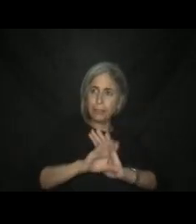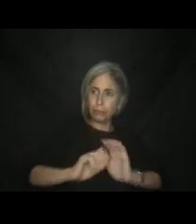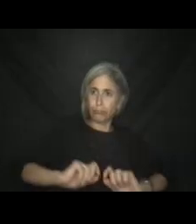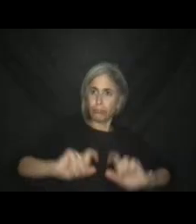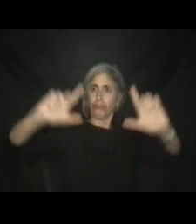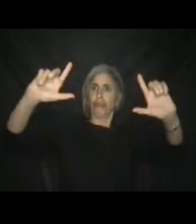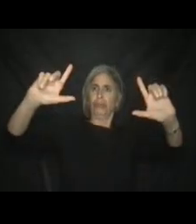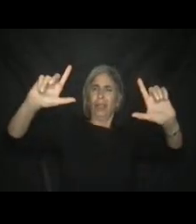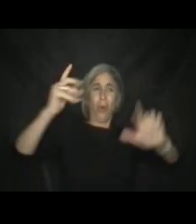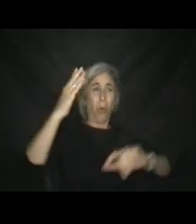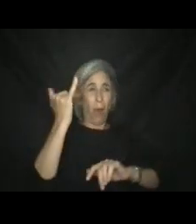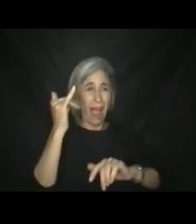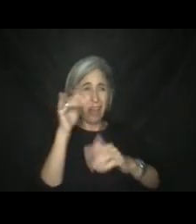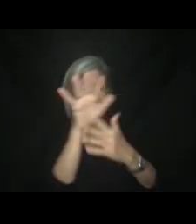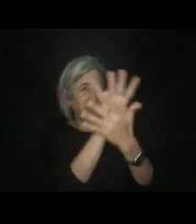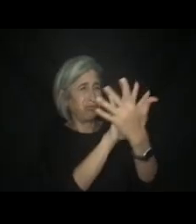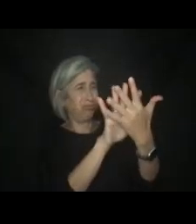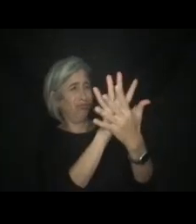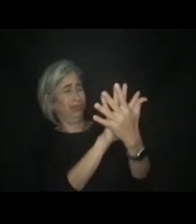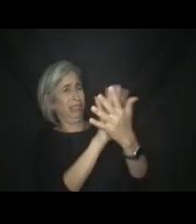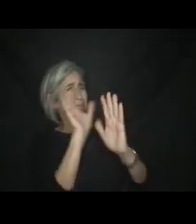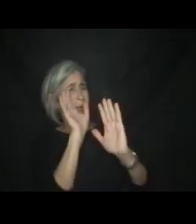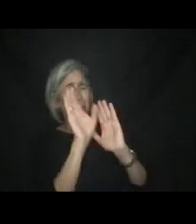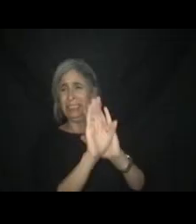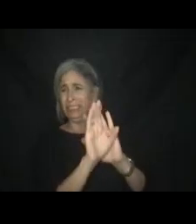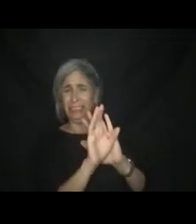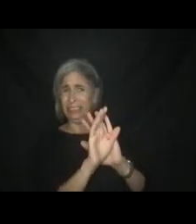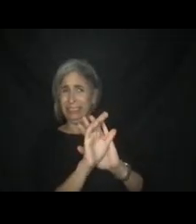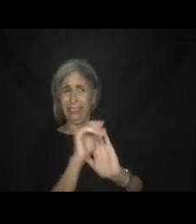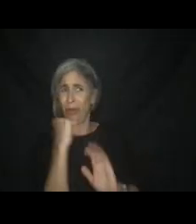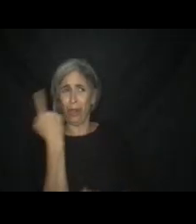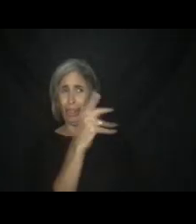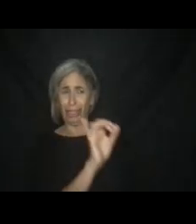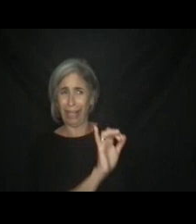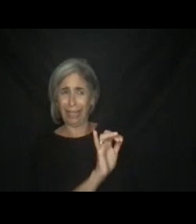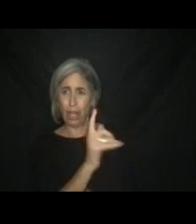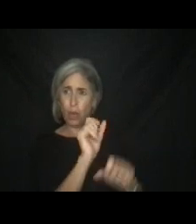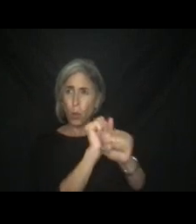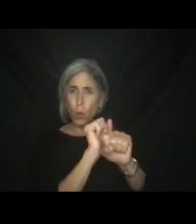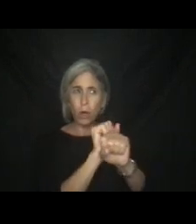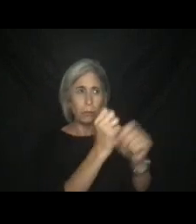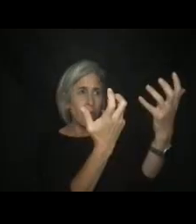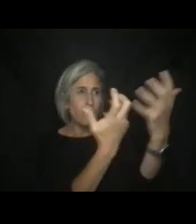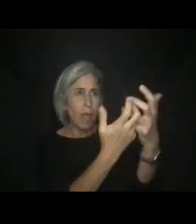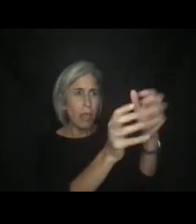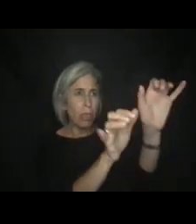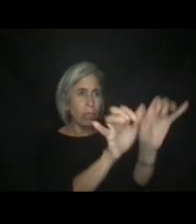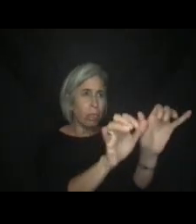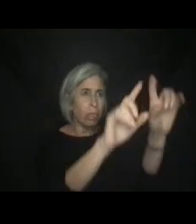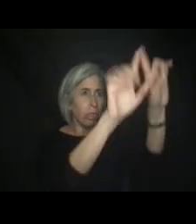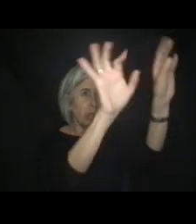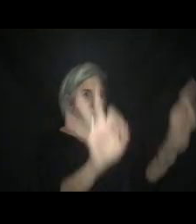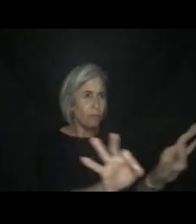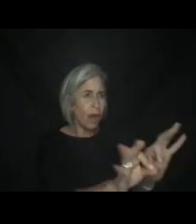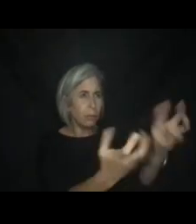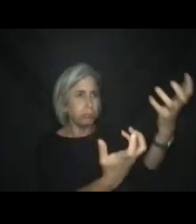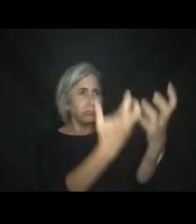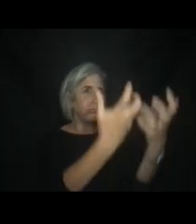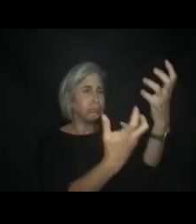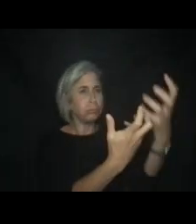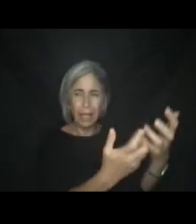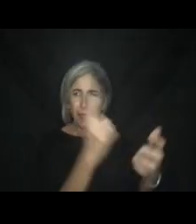grossly distorted a lot of these pictures. You've warped them to fit the sizing of the frame, and I think that's wrong,